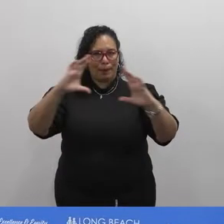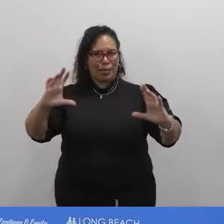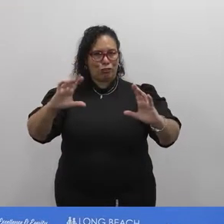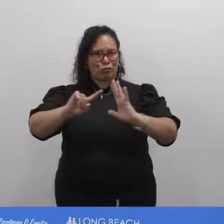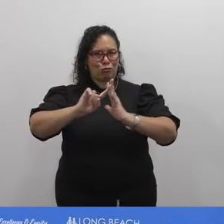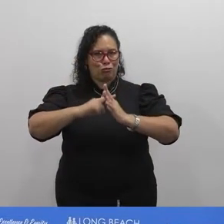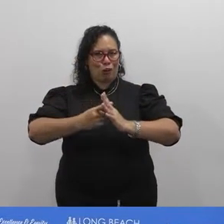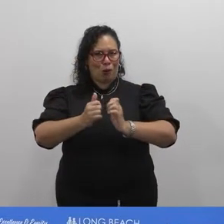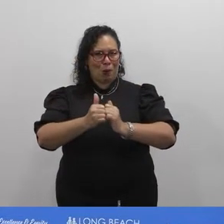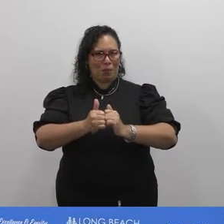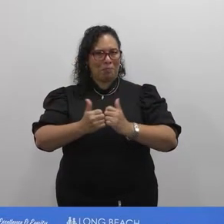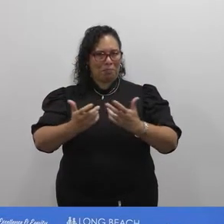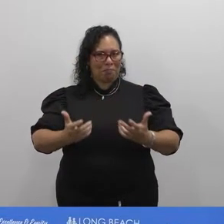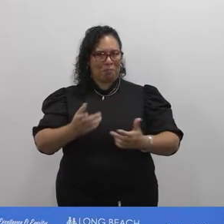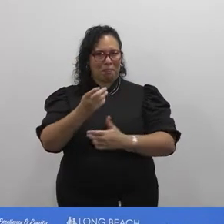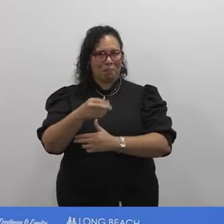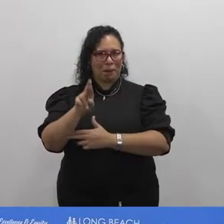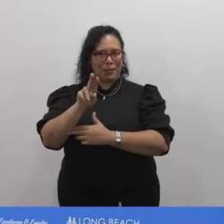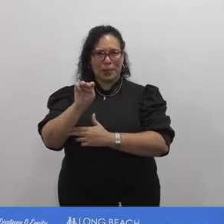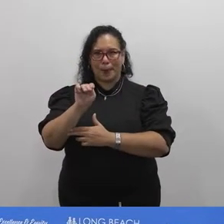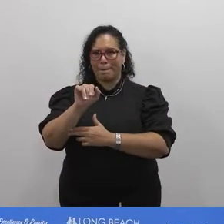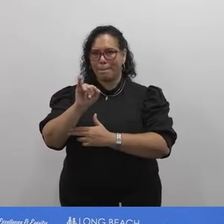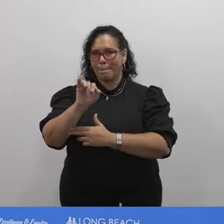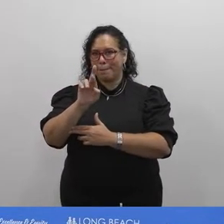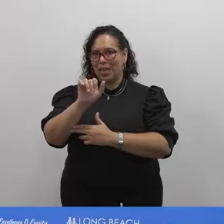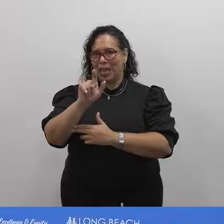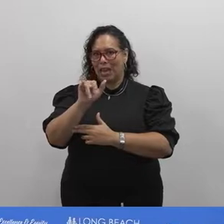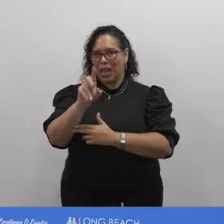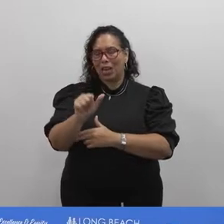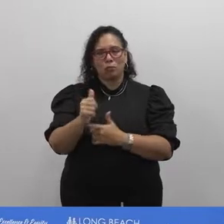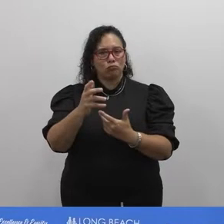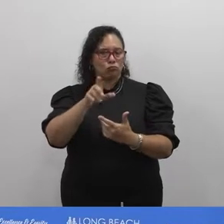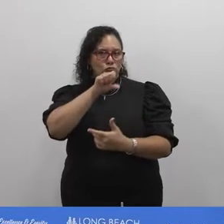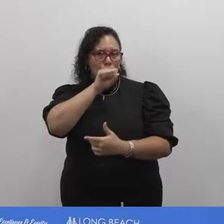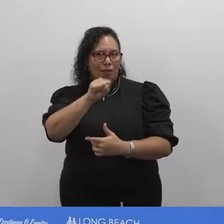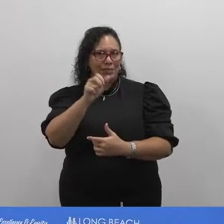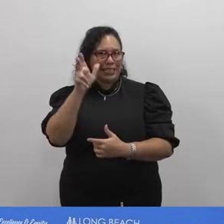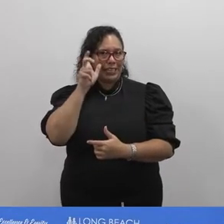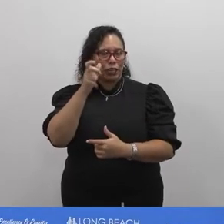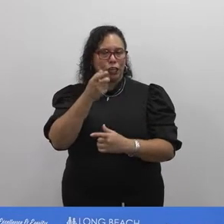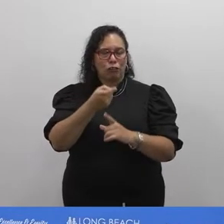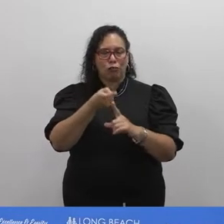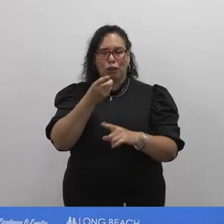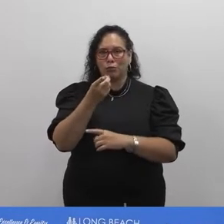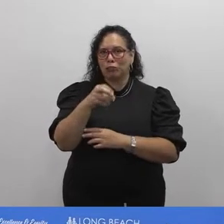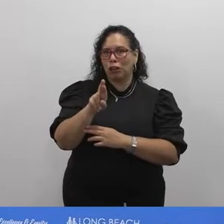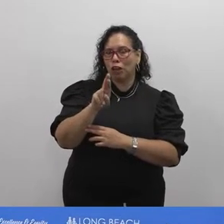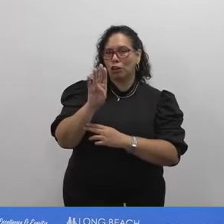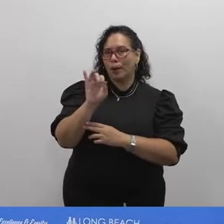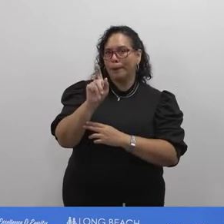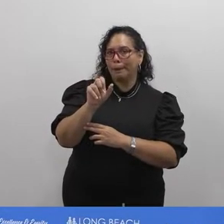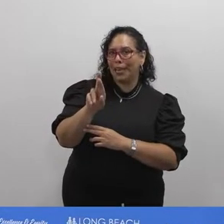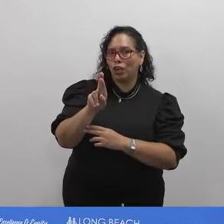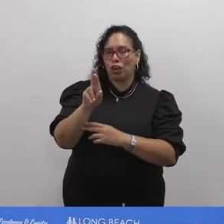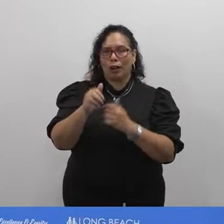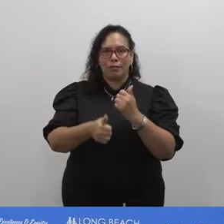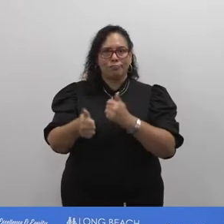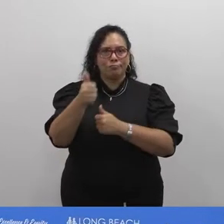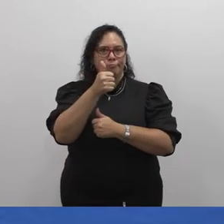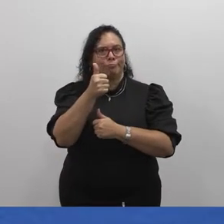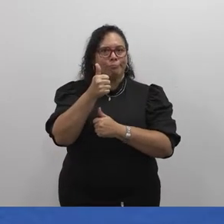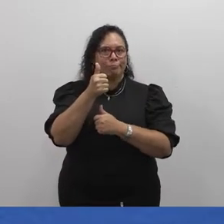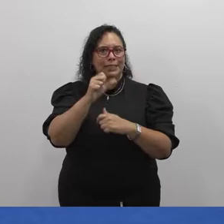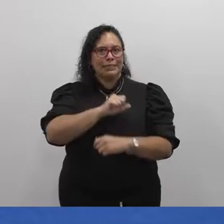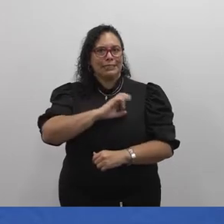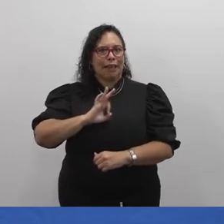Mr. Miranda? And I'd love to hear from Dr. Baker and exec staff on this sort of broad question. So you